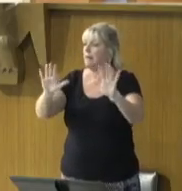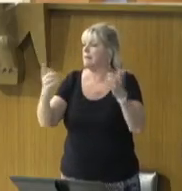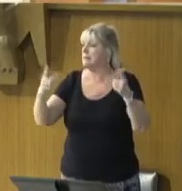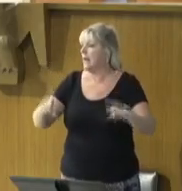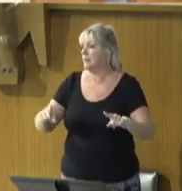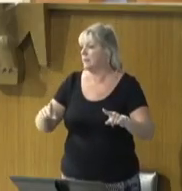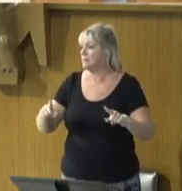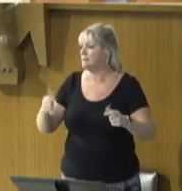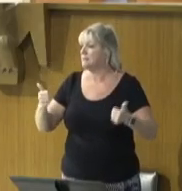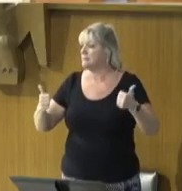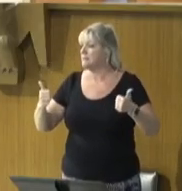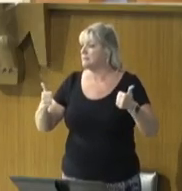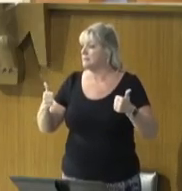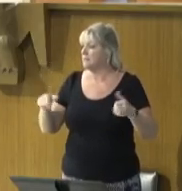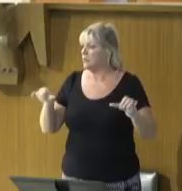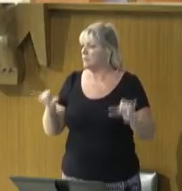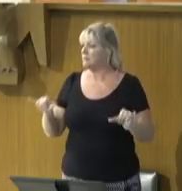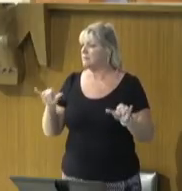instead?